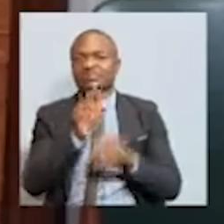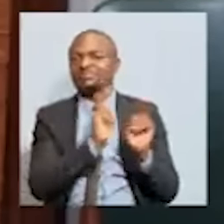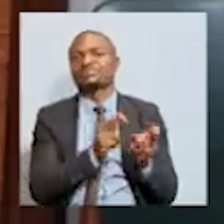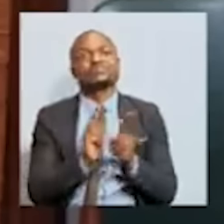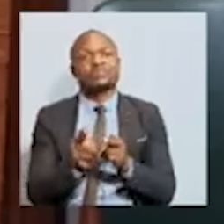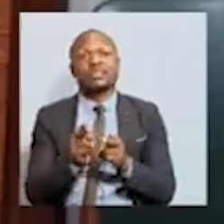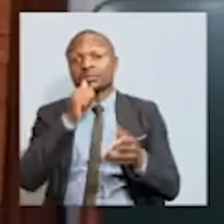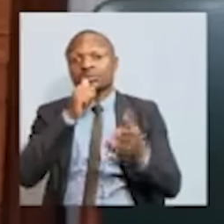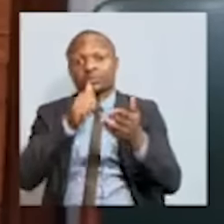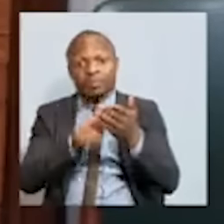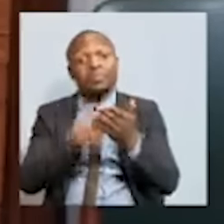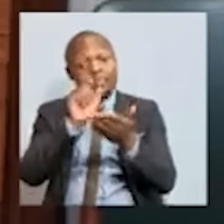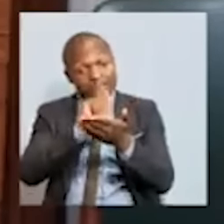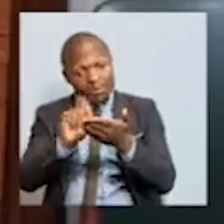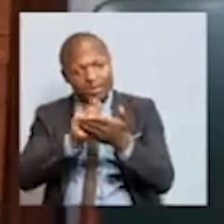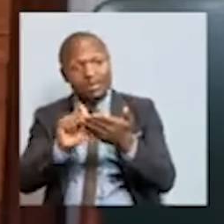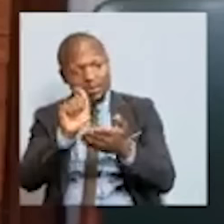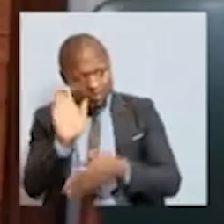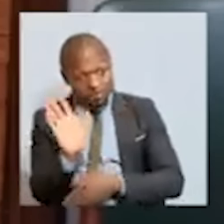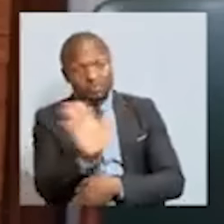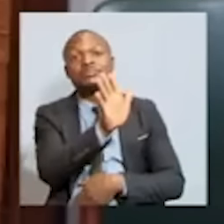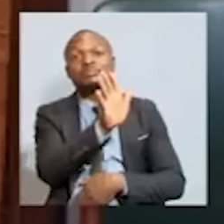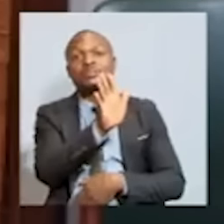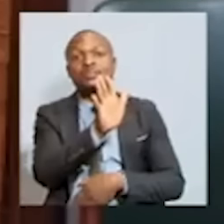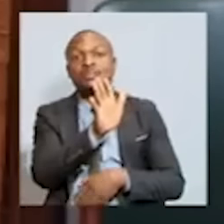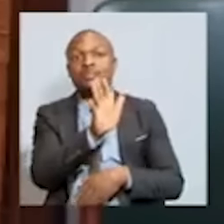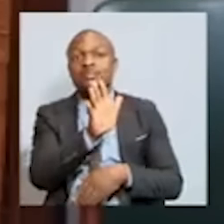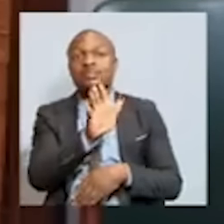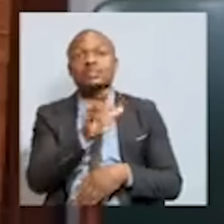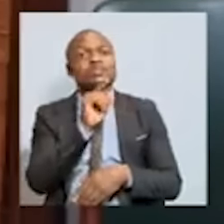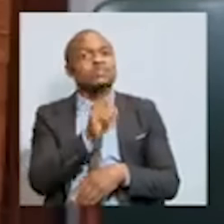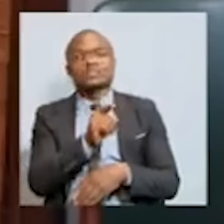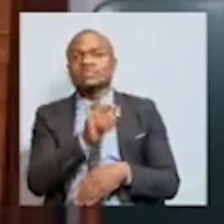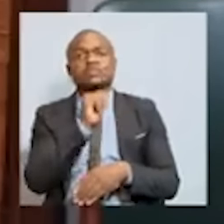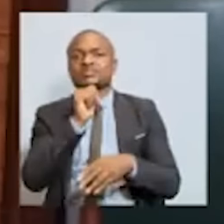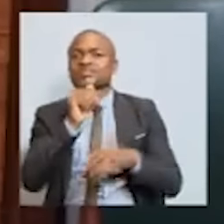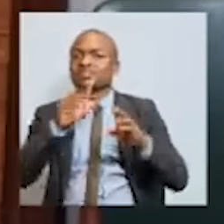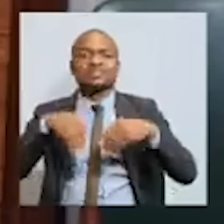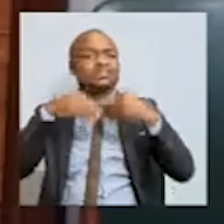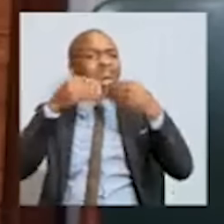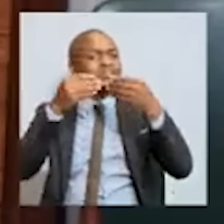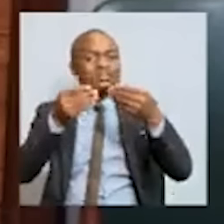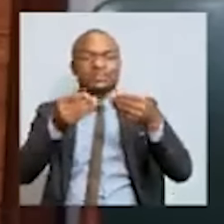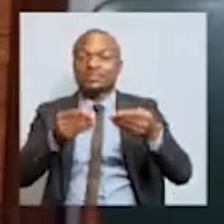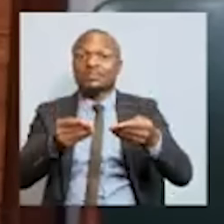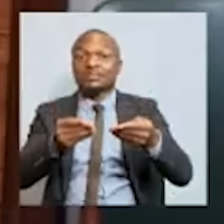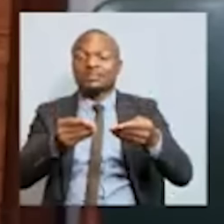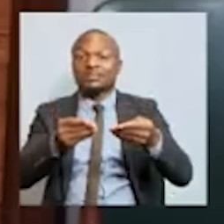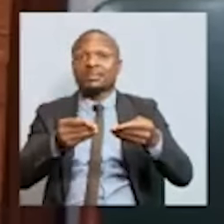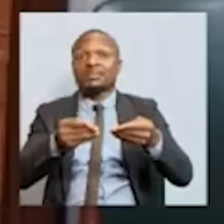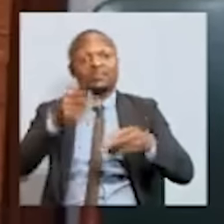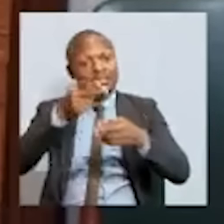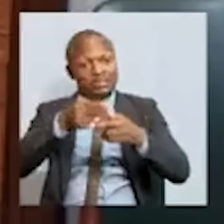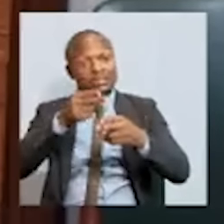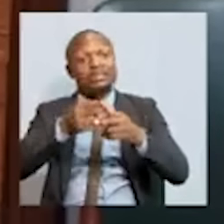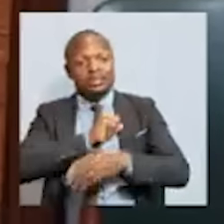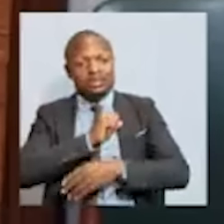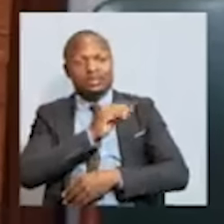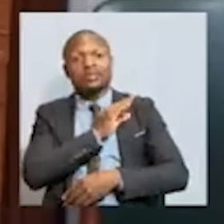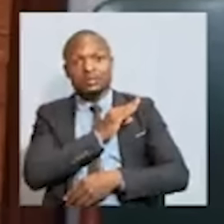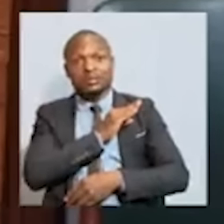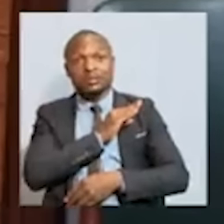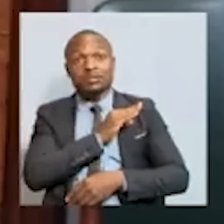to the letter written to him, neither did he avail the particulars of the members of staff who